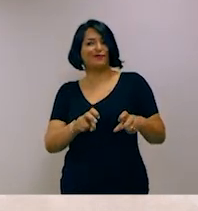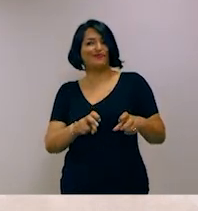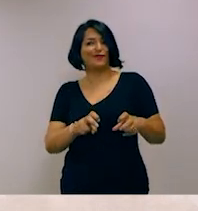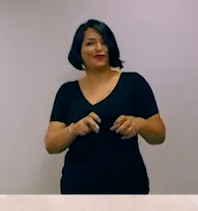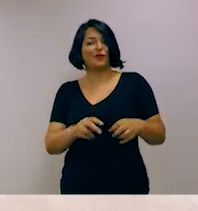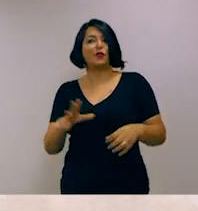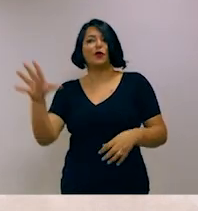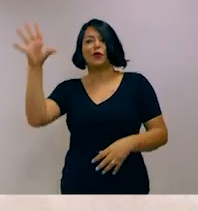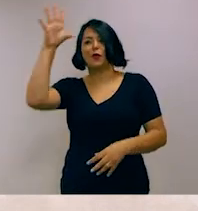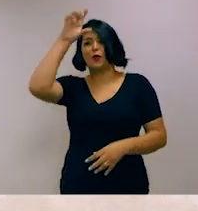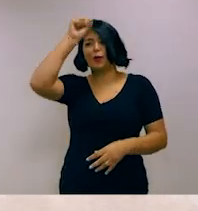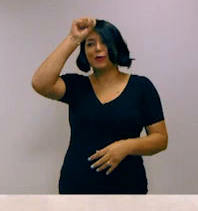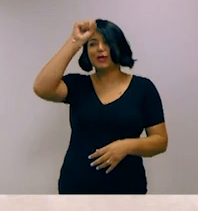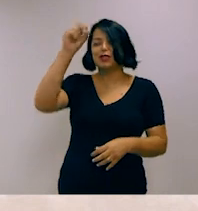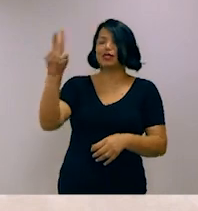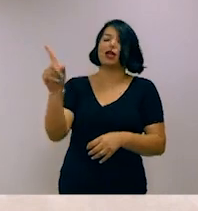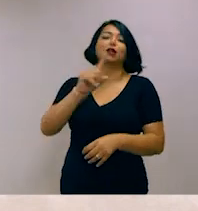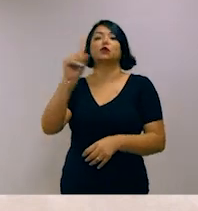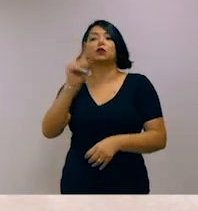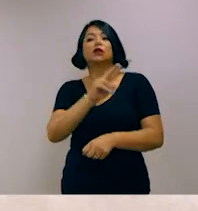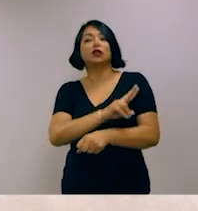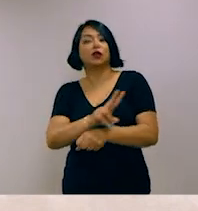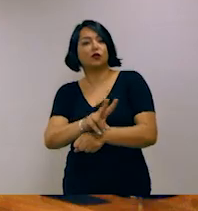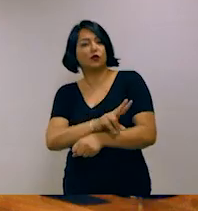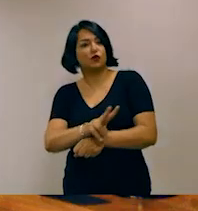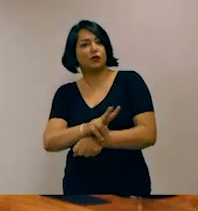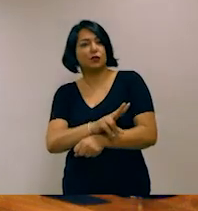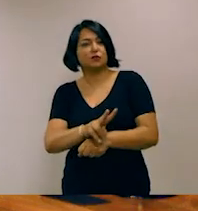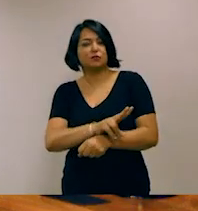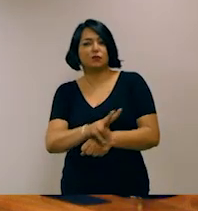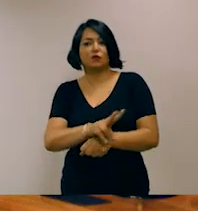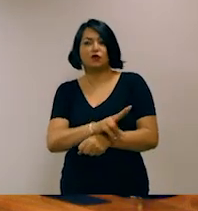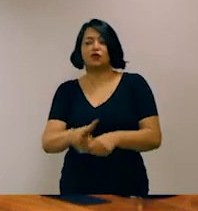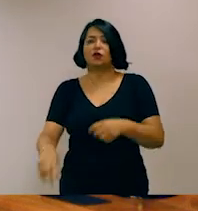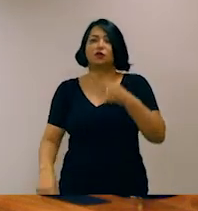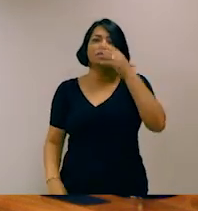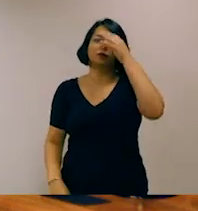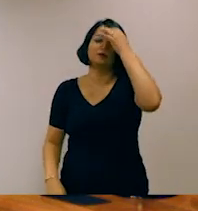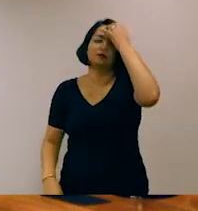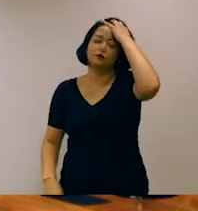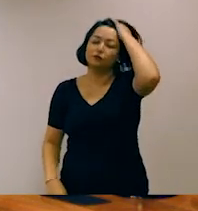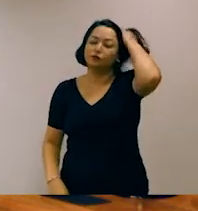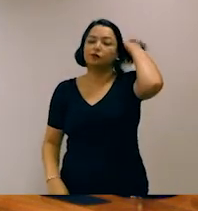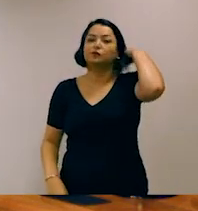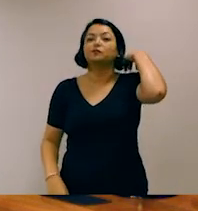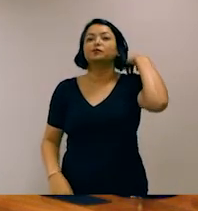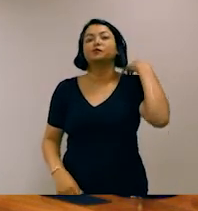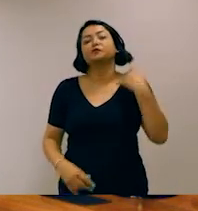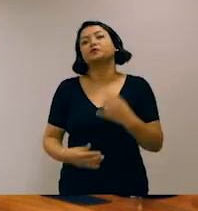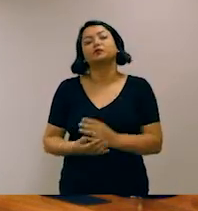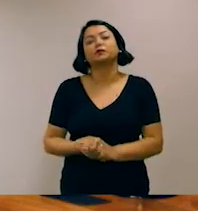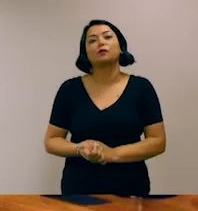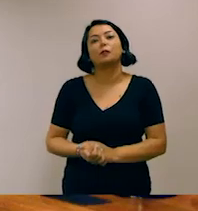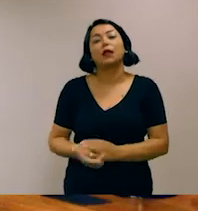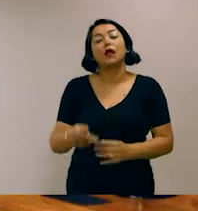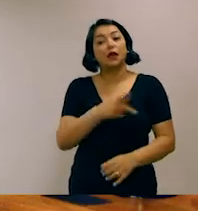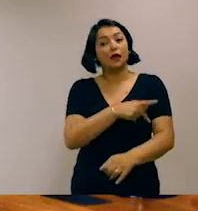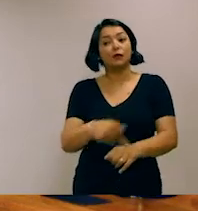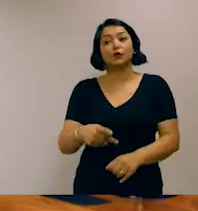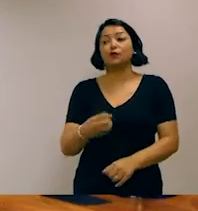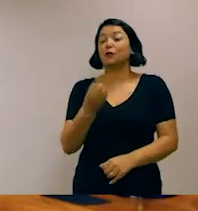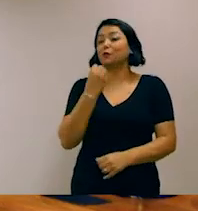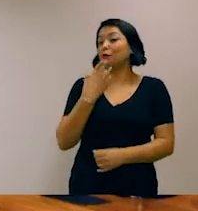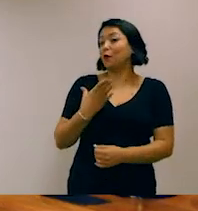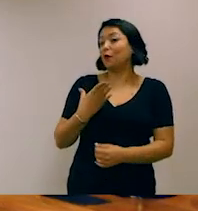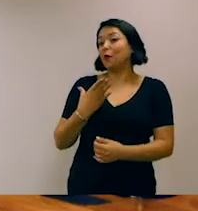was non-supervised learning. And we considered that the result was very, very nice. And